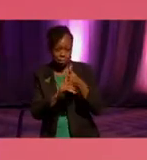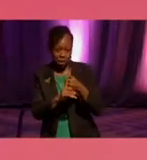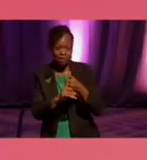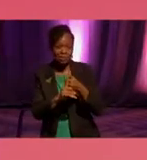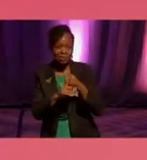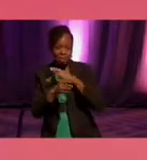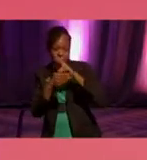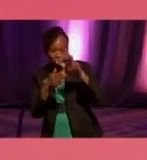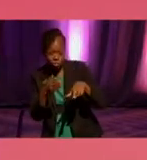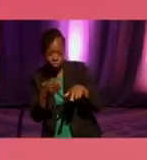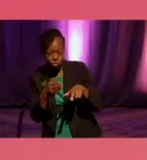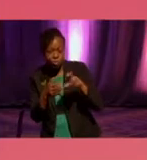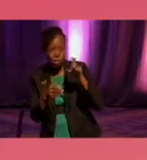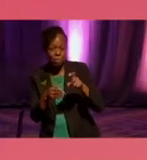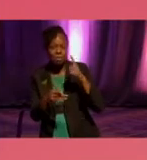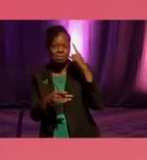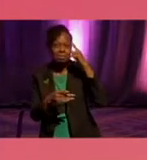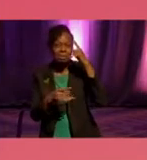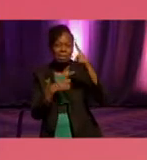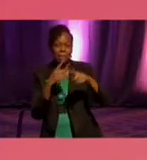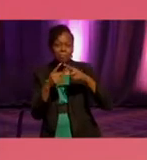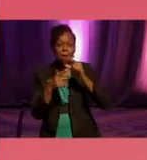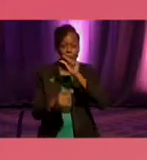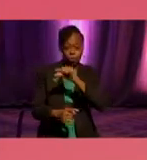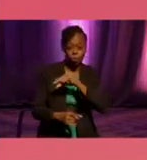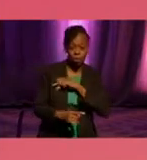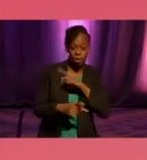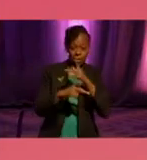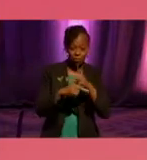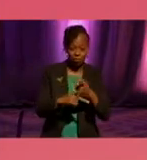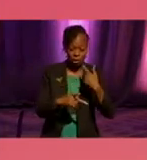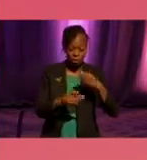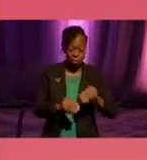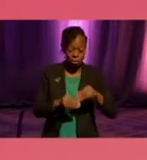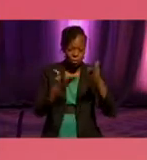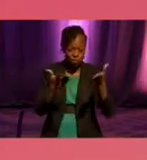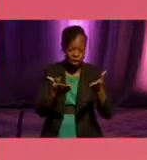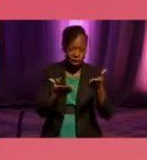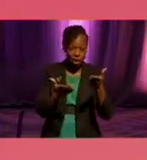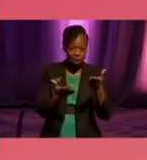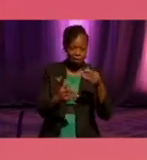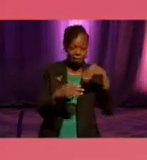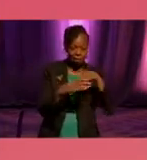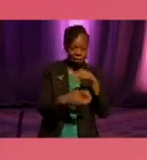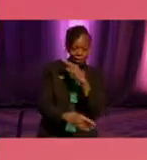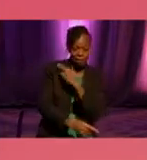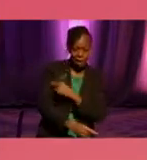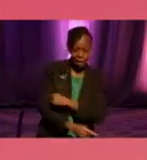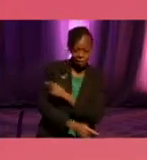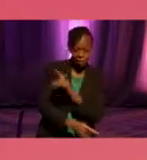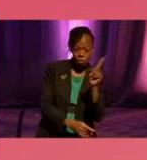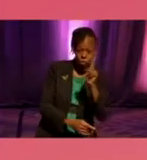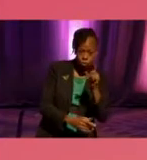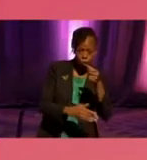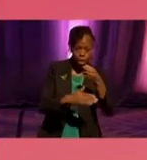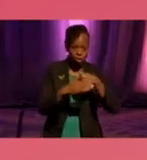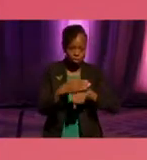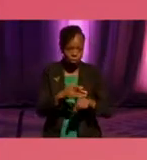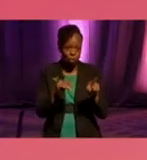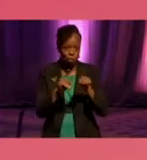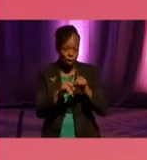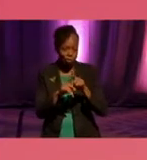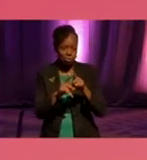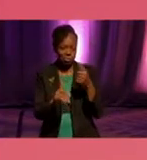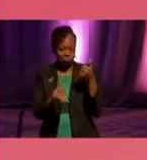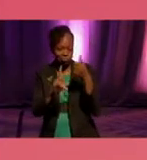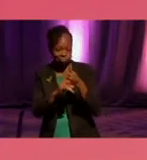have to consider the quality of care that's being provided at the hospital. So where you're born plays a role, and that is part of the social